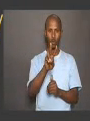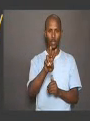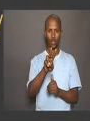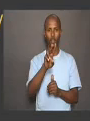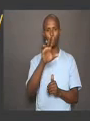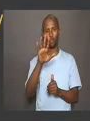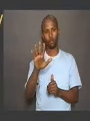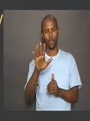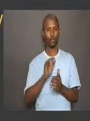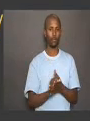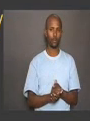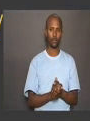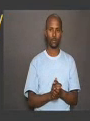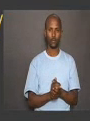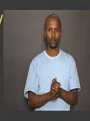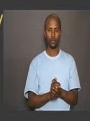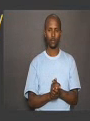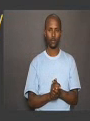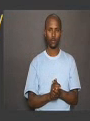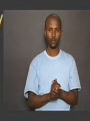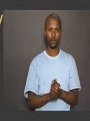equals 25.